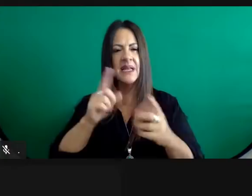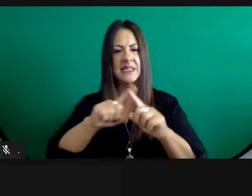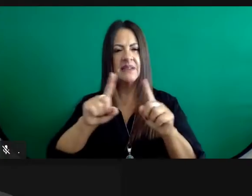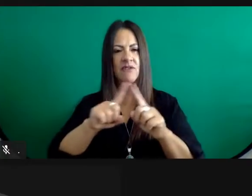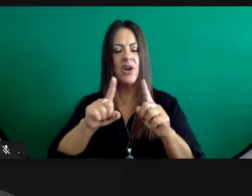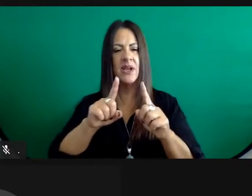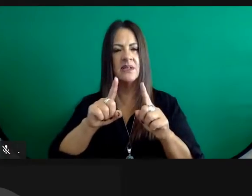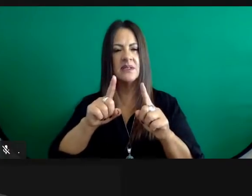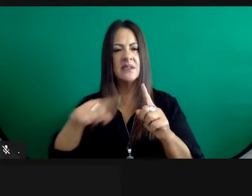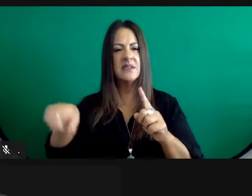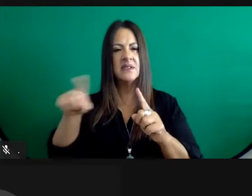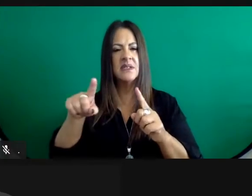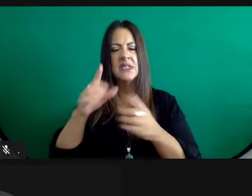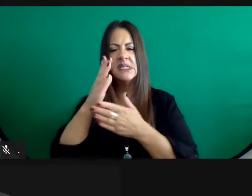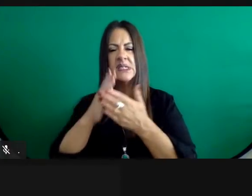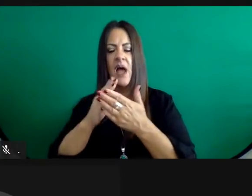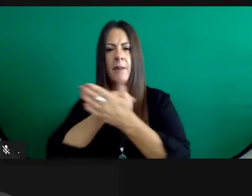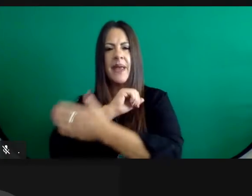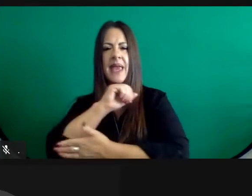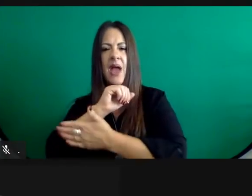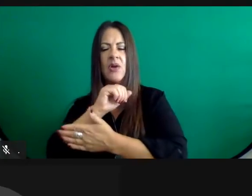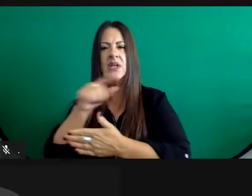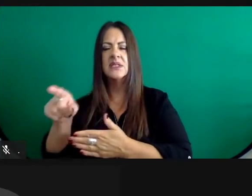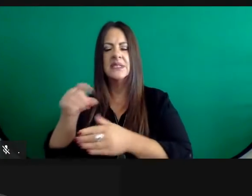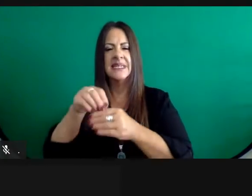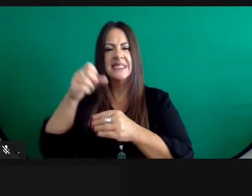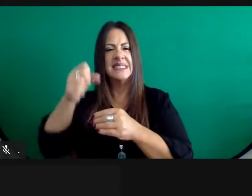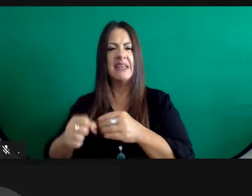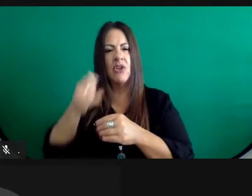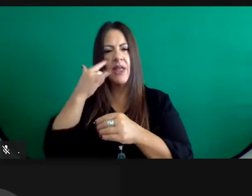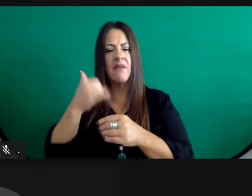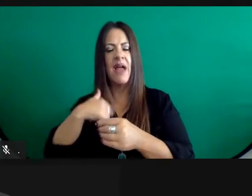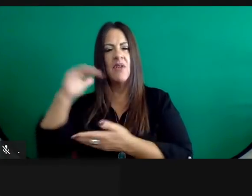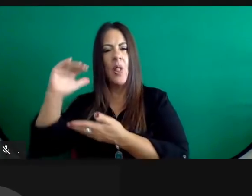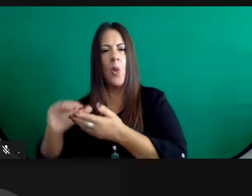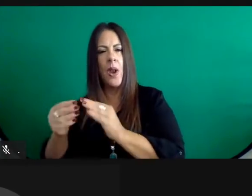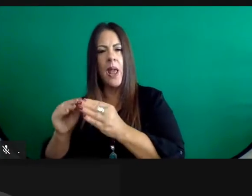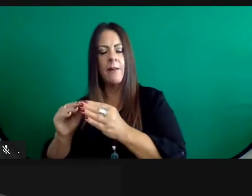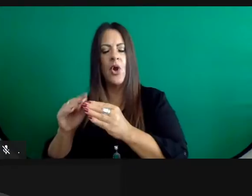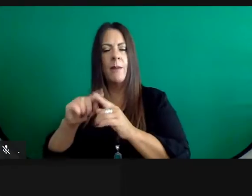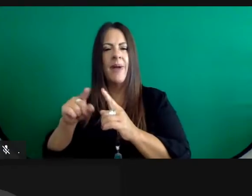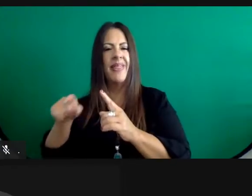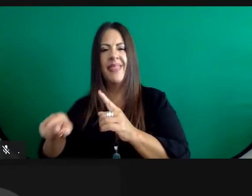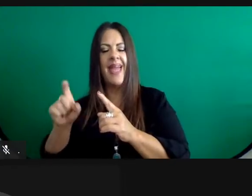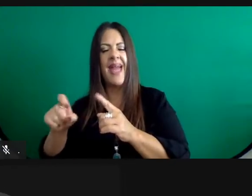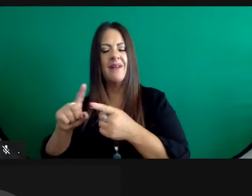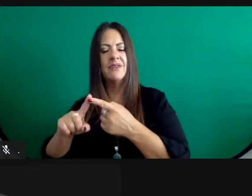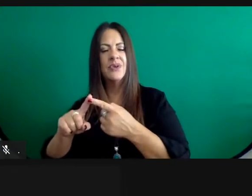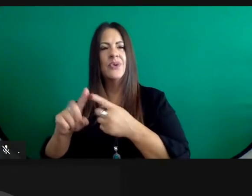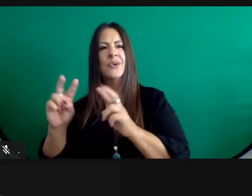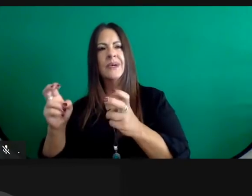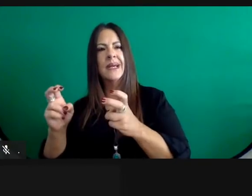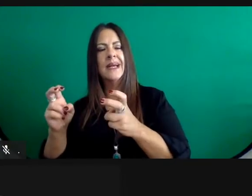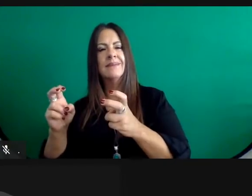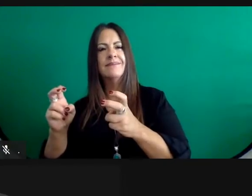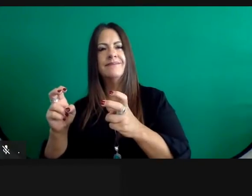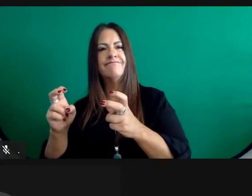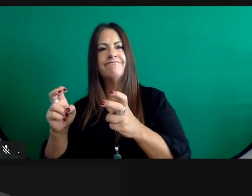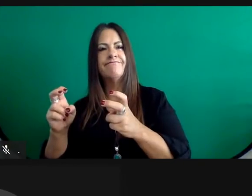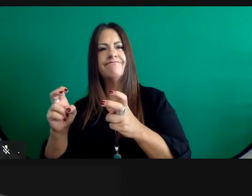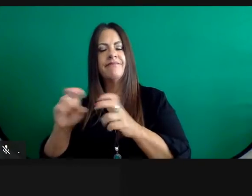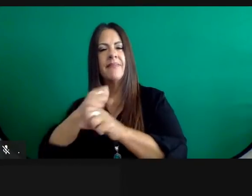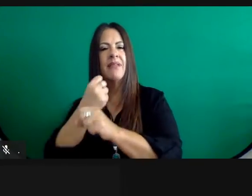separated from the regional stay-at-home grouping for all of Southern California. They say they'll continue to share resources with other counties and abide by health